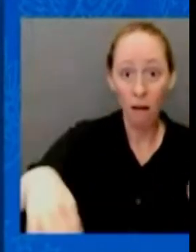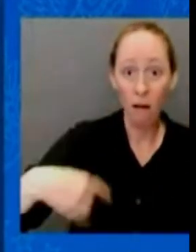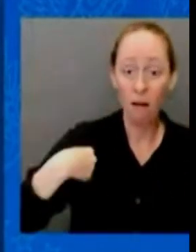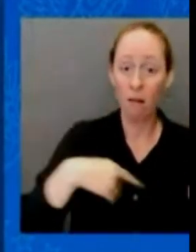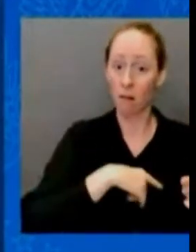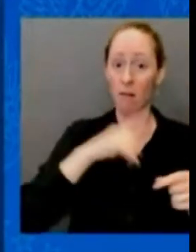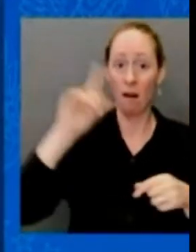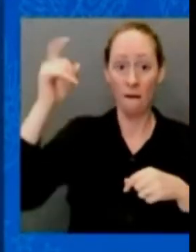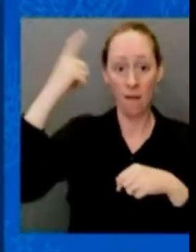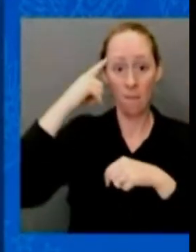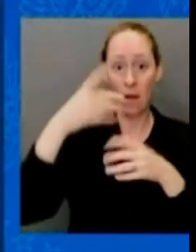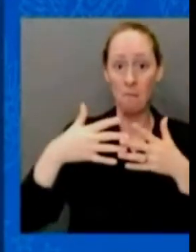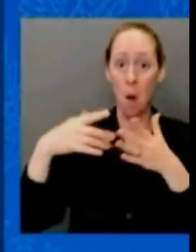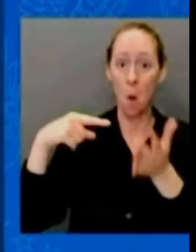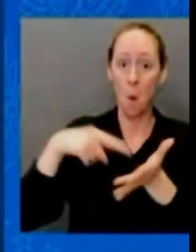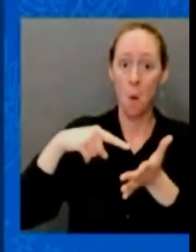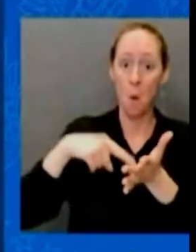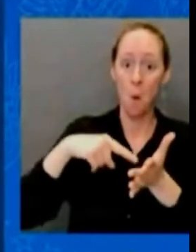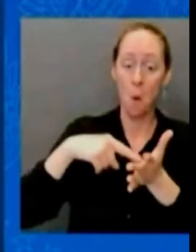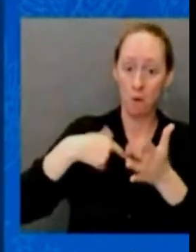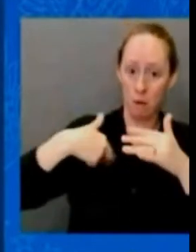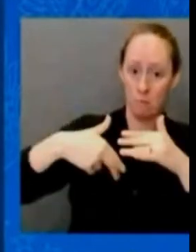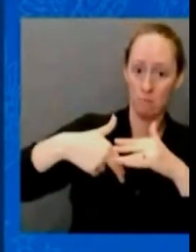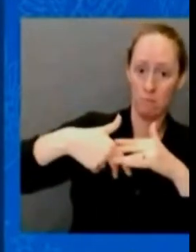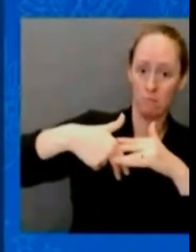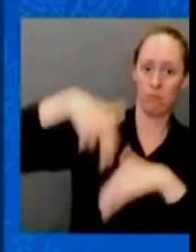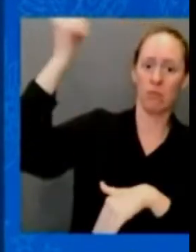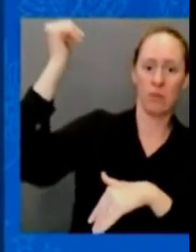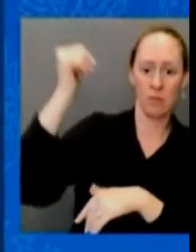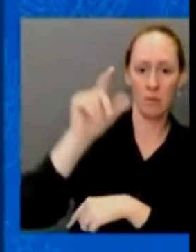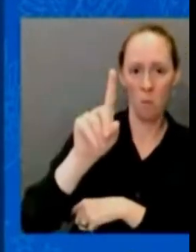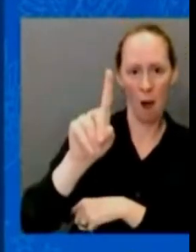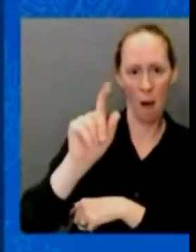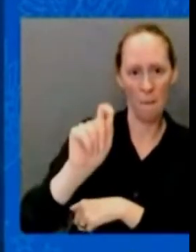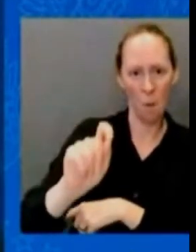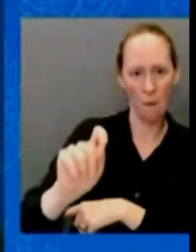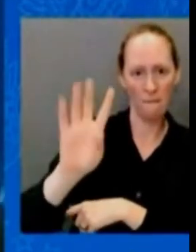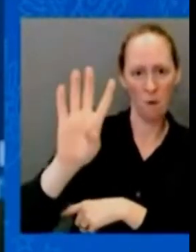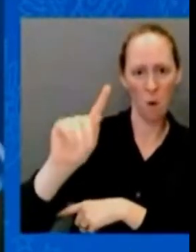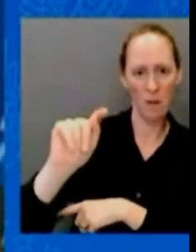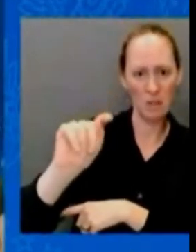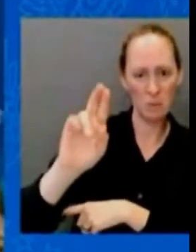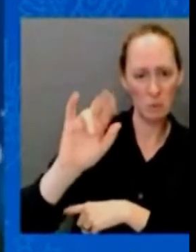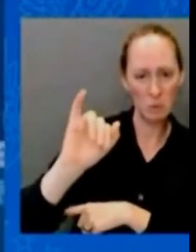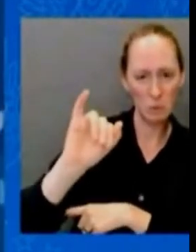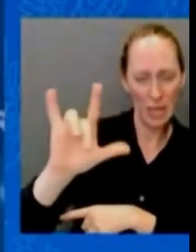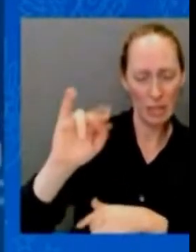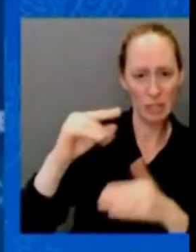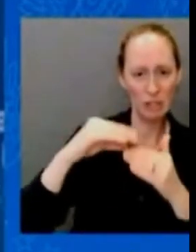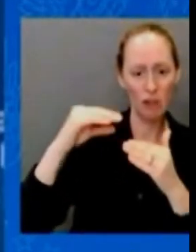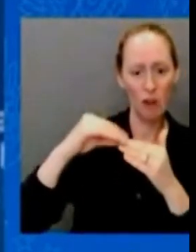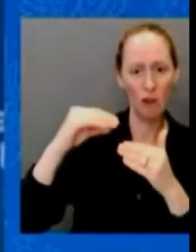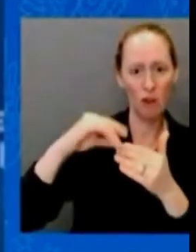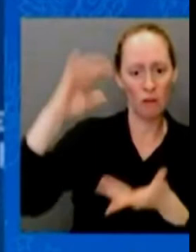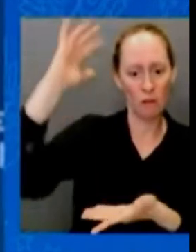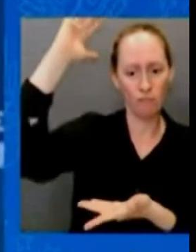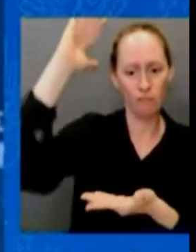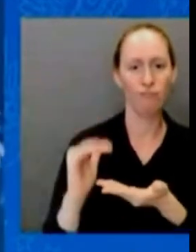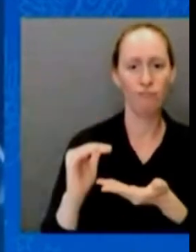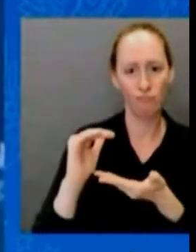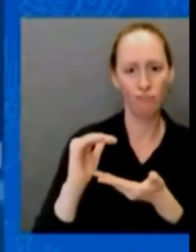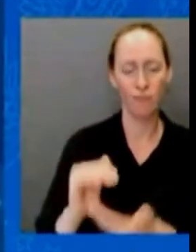$1.4 trillion. Let me say it again. This year alone, the deficit is down $1.4